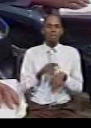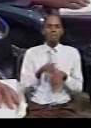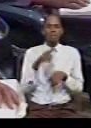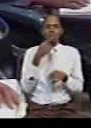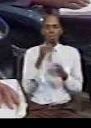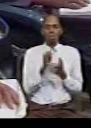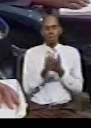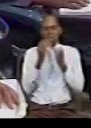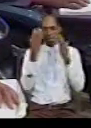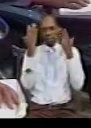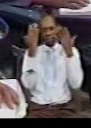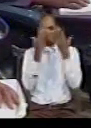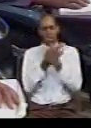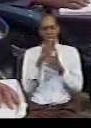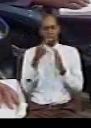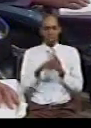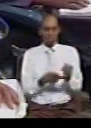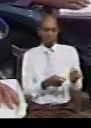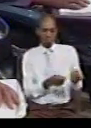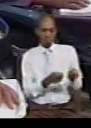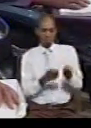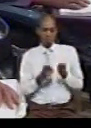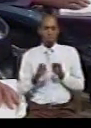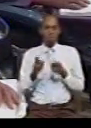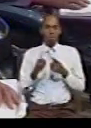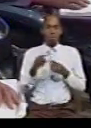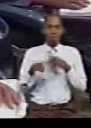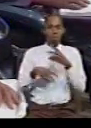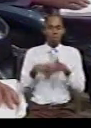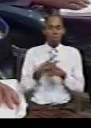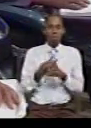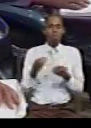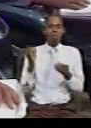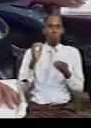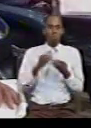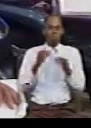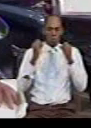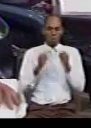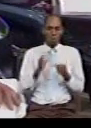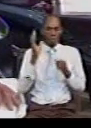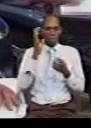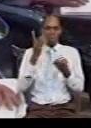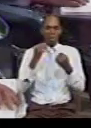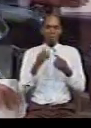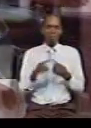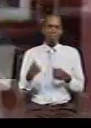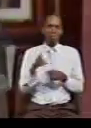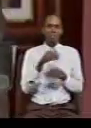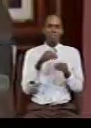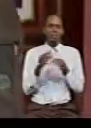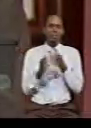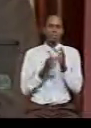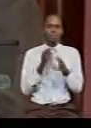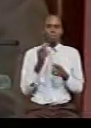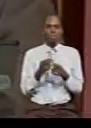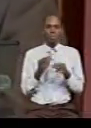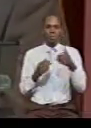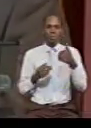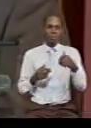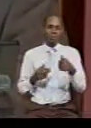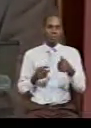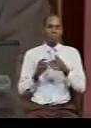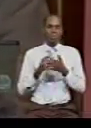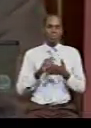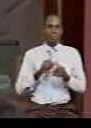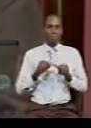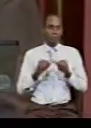darkness drawing you to the world, more power will come unto you. Therefore, in verse 10,